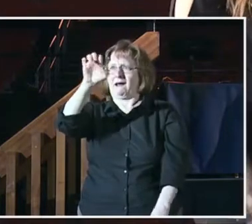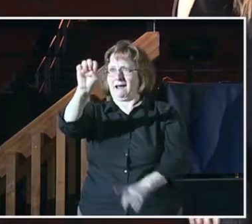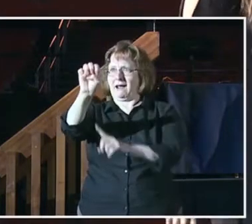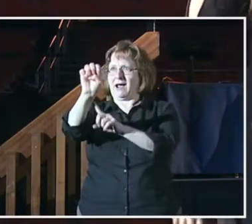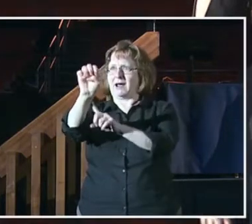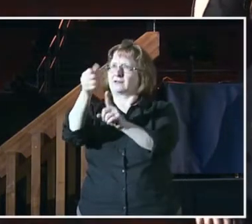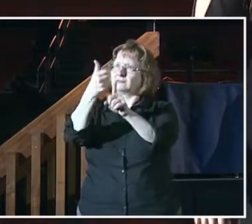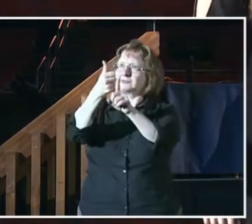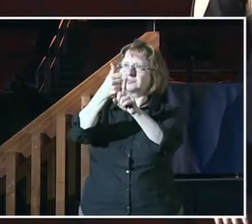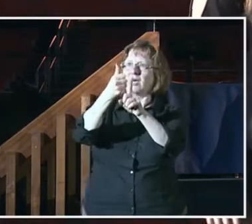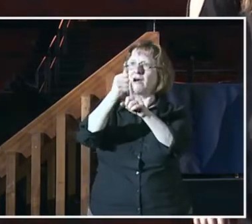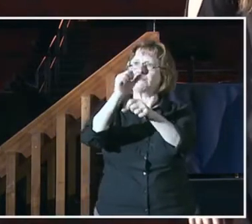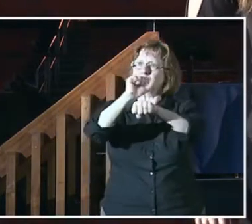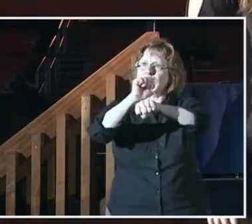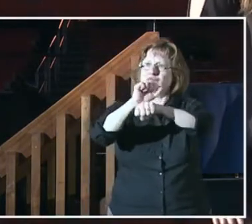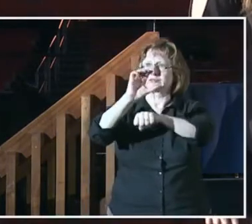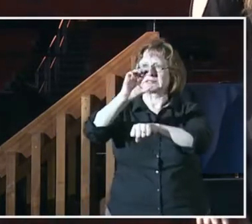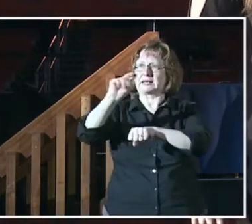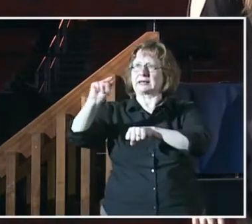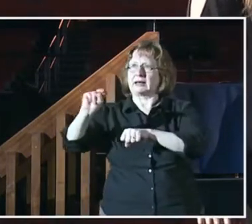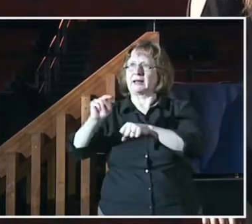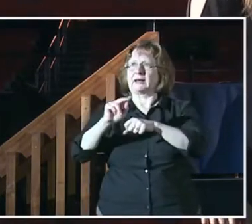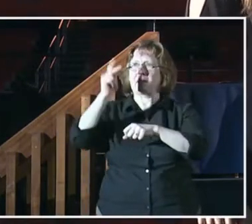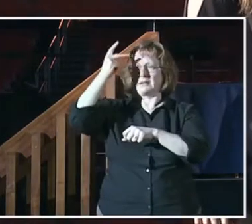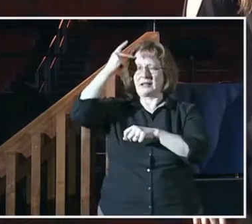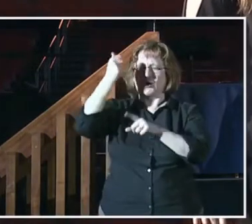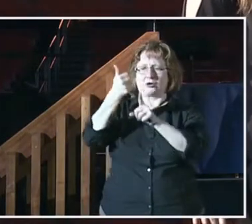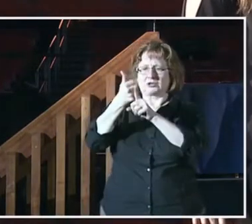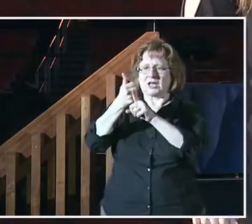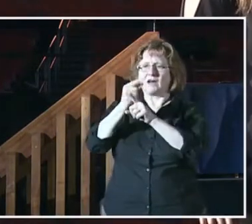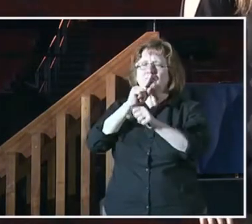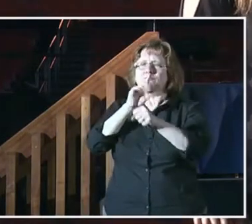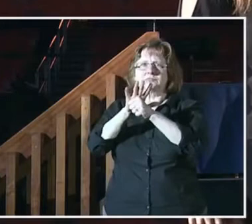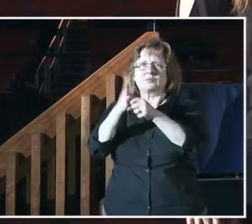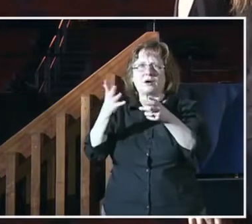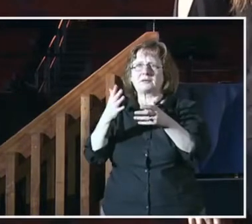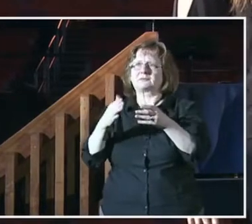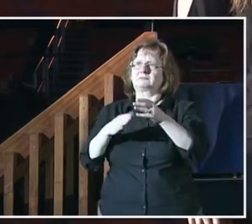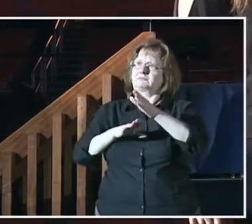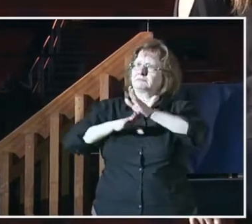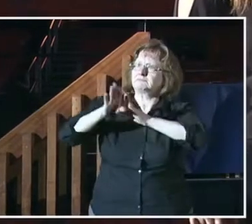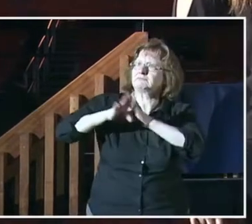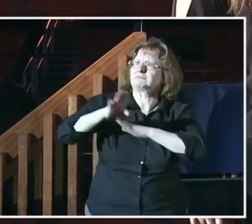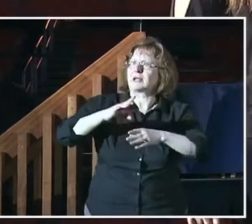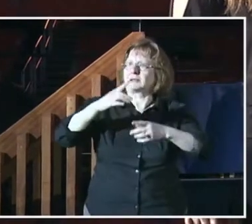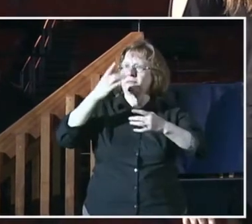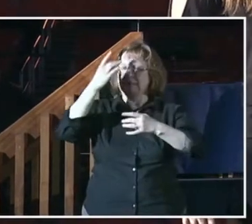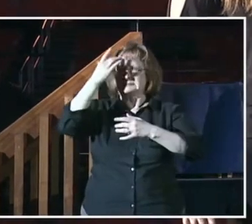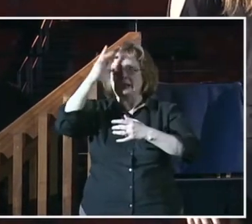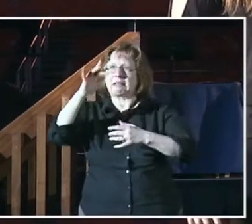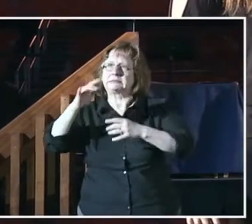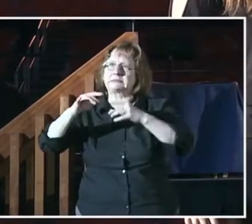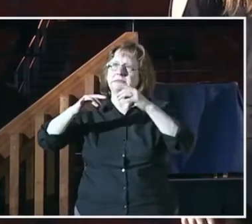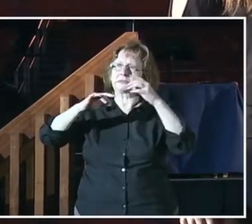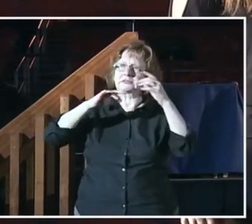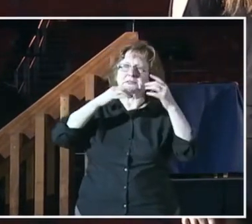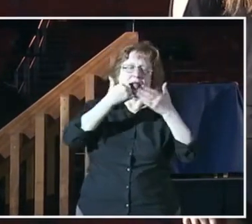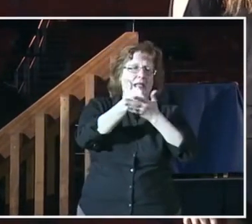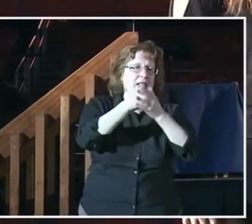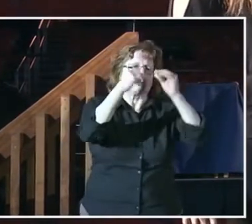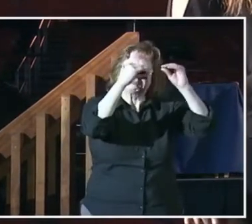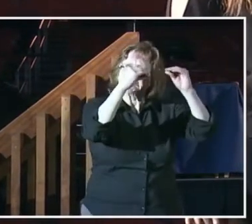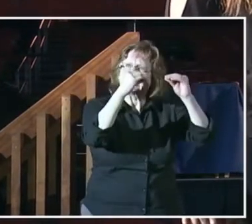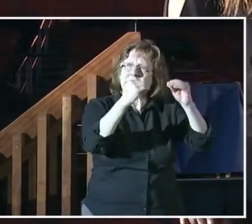NPR political analyst. Ms. Angela Rye is committed to increasing the knowledge of the political process for her colleagues, peers, and